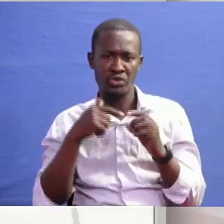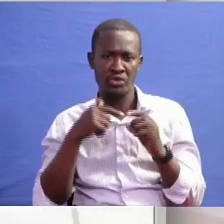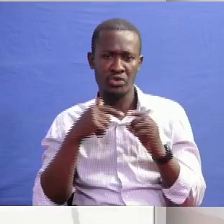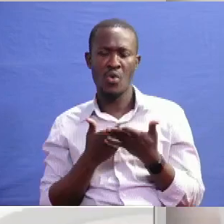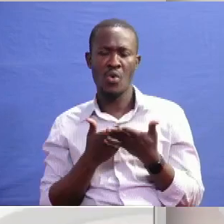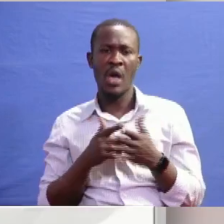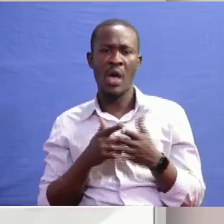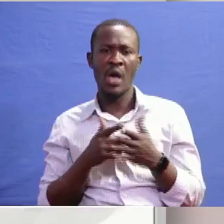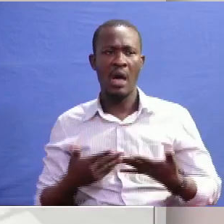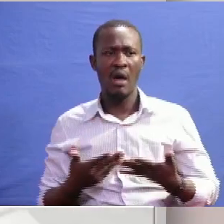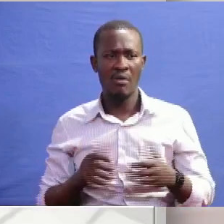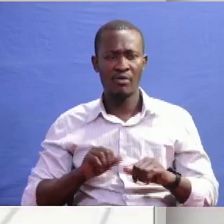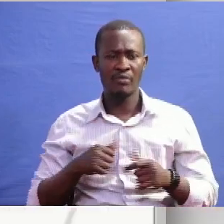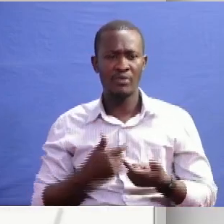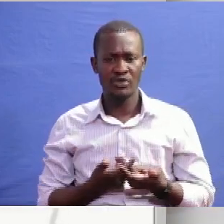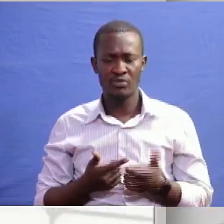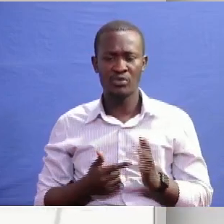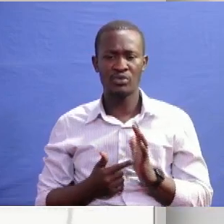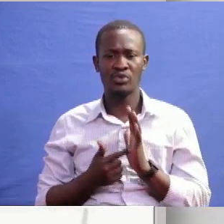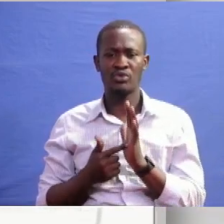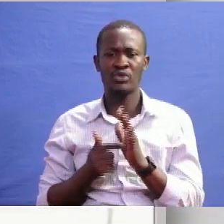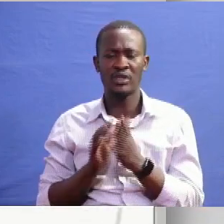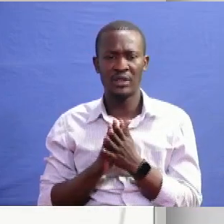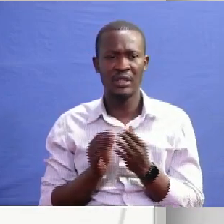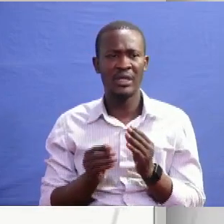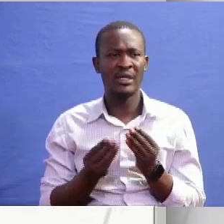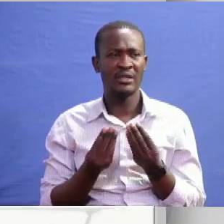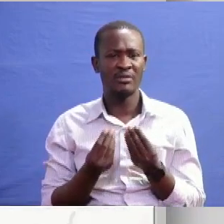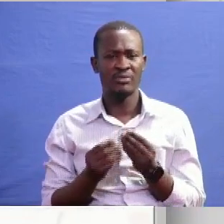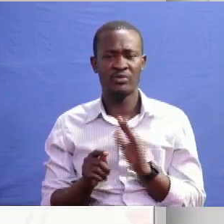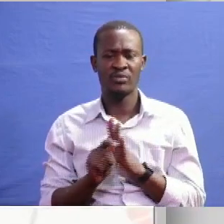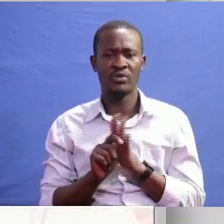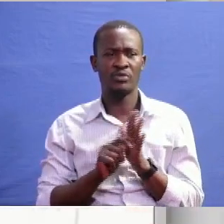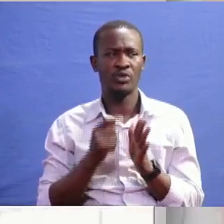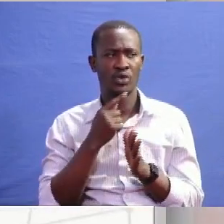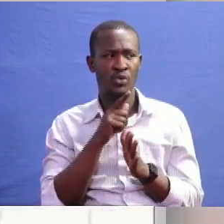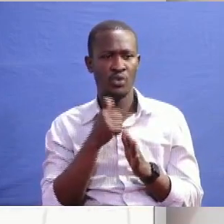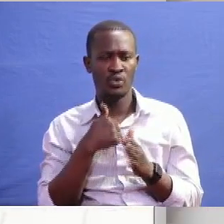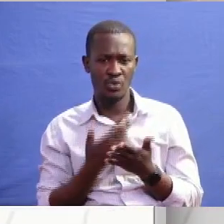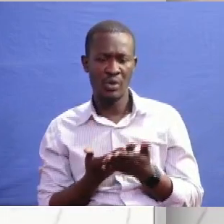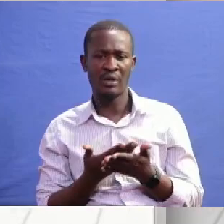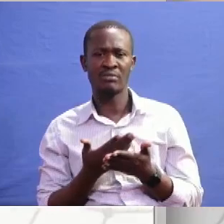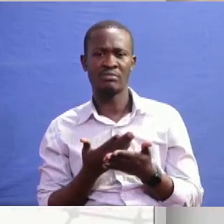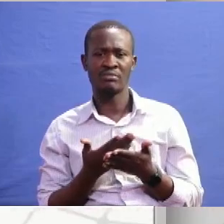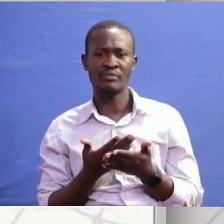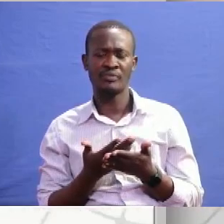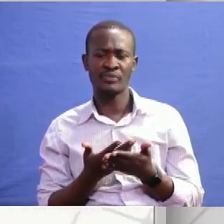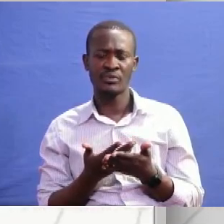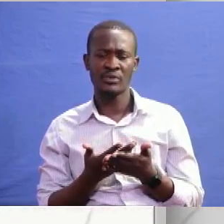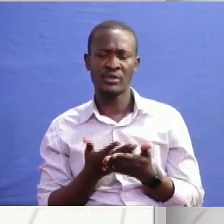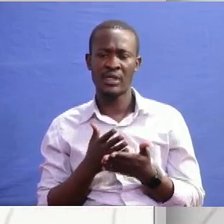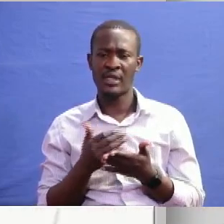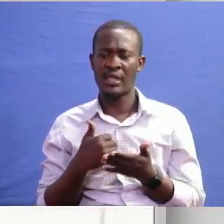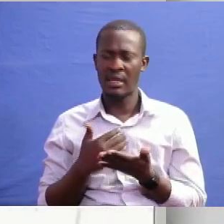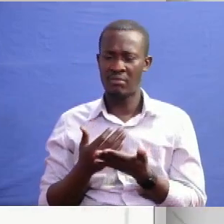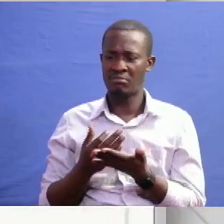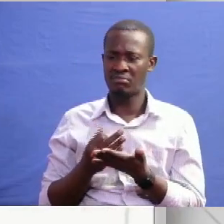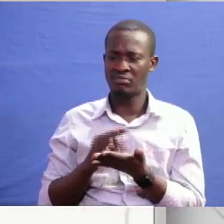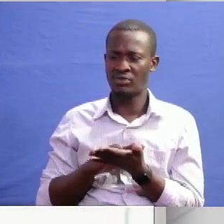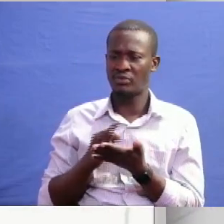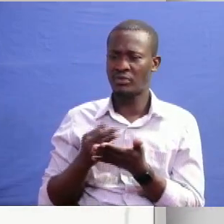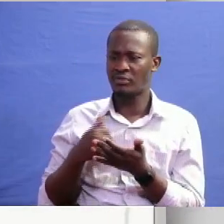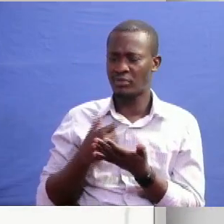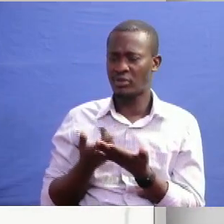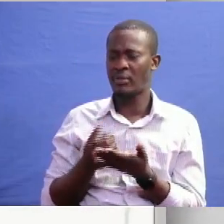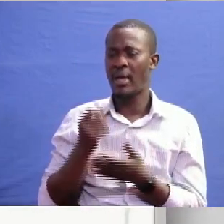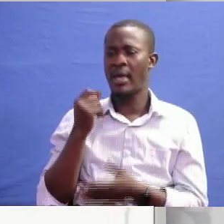So how can we unpack this in a simple term so that, those who are contesting the rationale behind this can